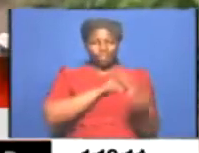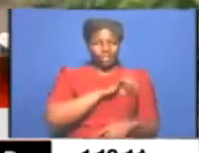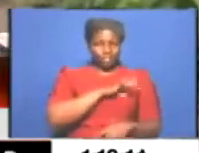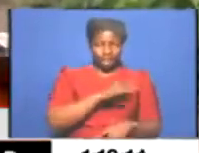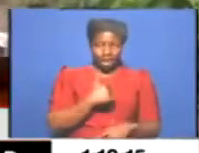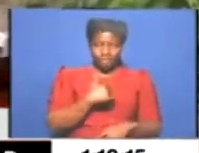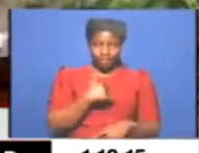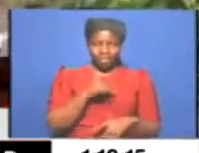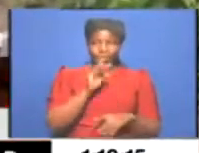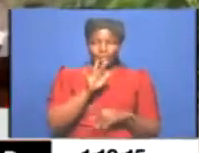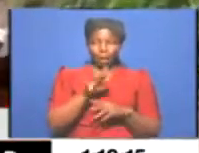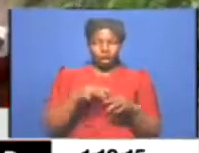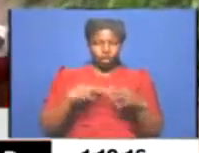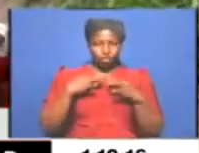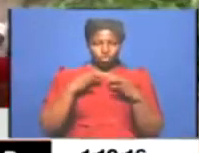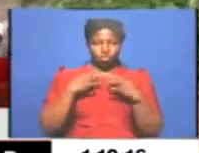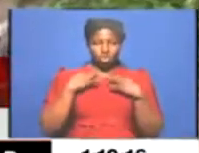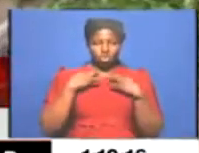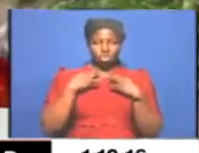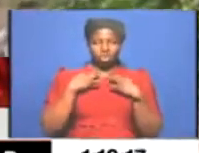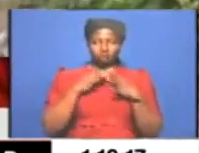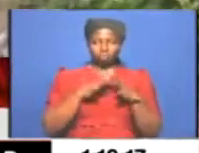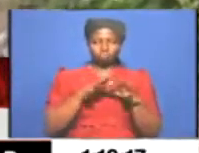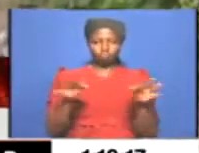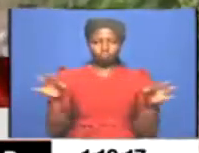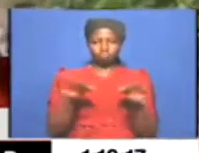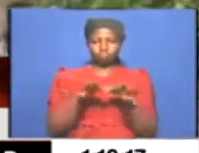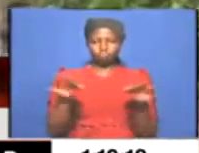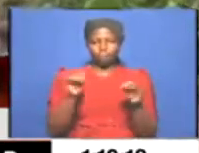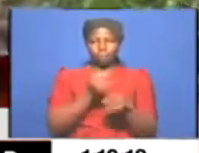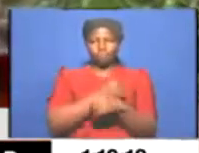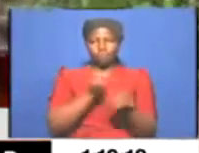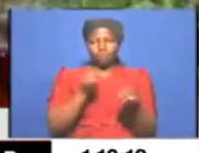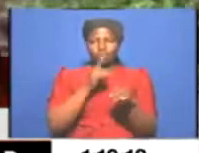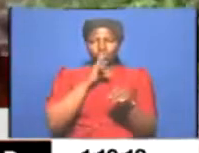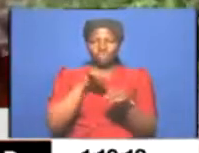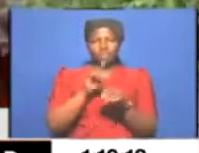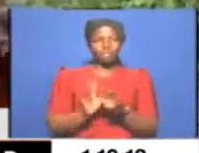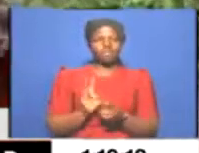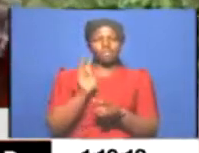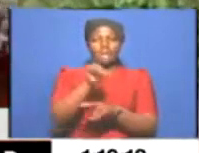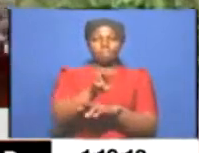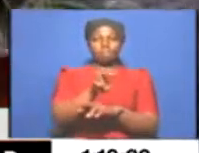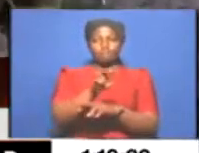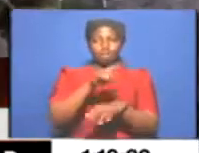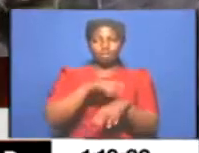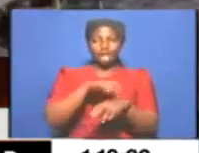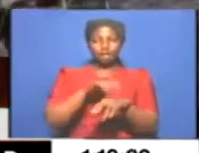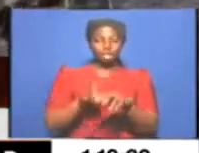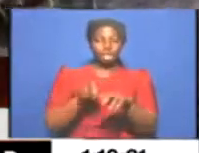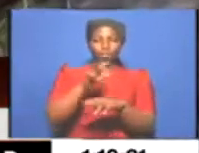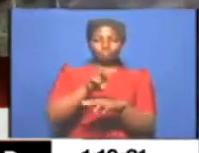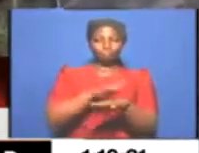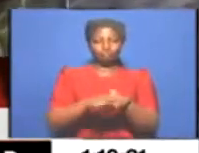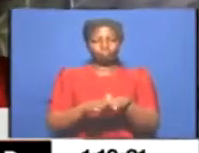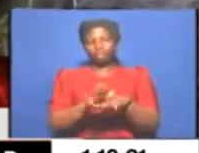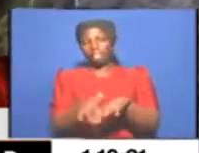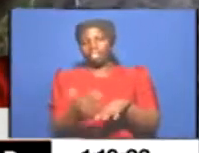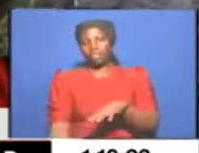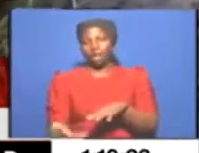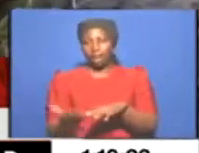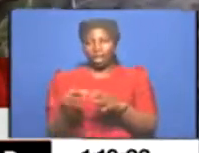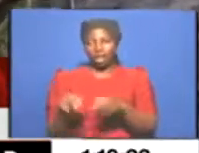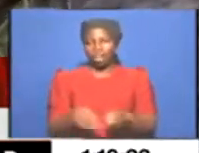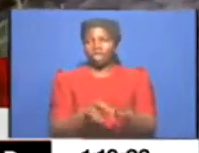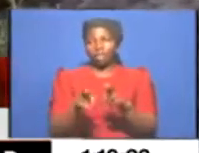to jump so that angekanyanga ile mawe. So after jumping, she slid and she fell inside. Efforts to